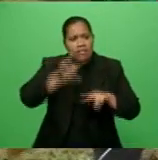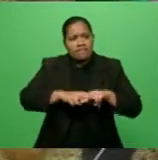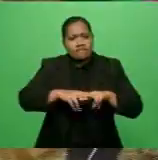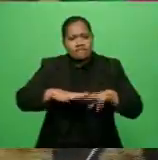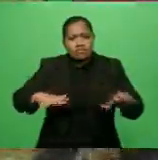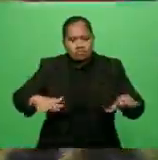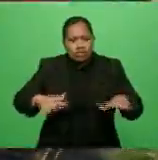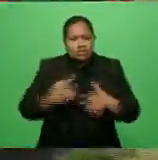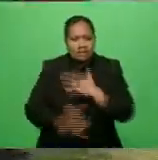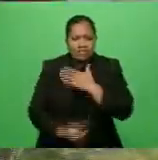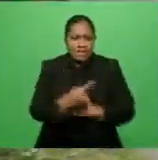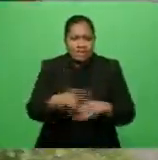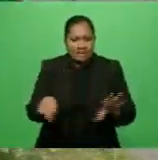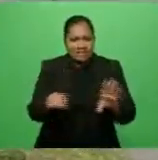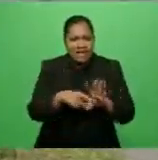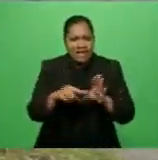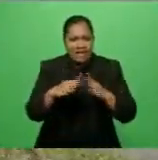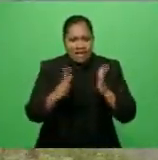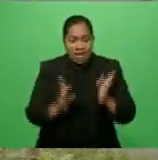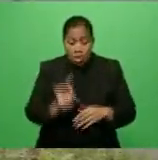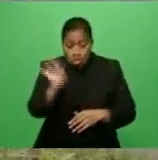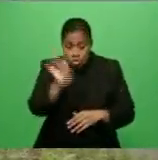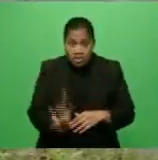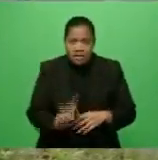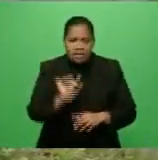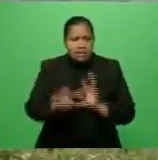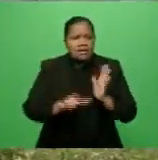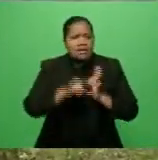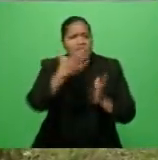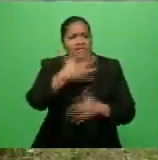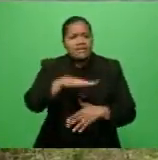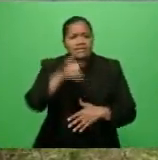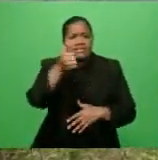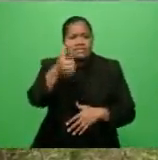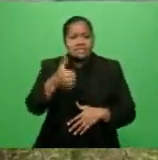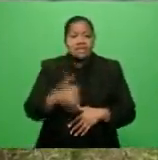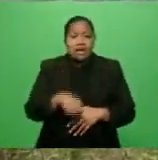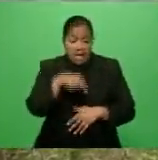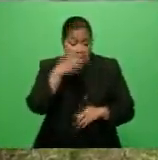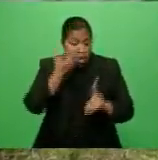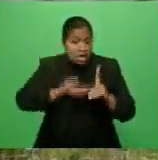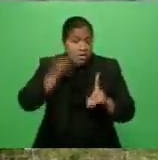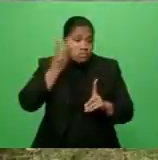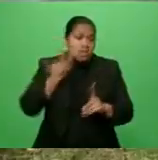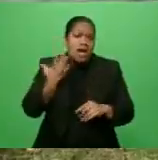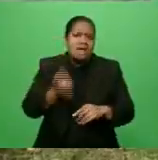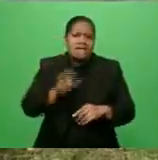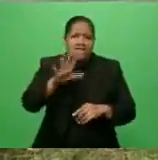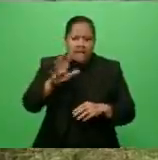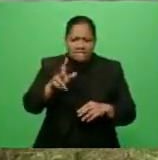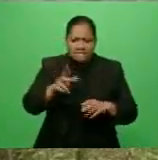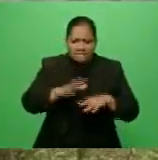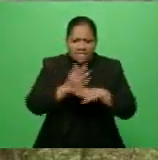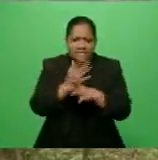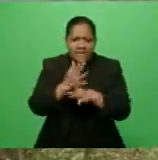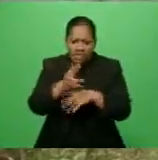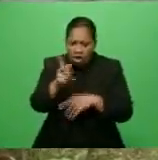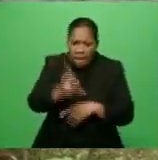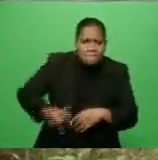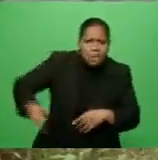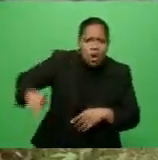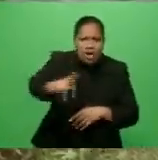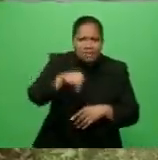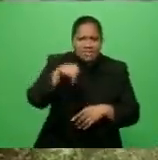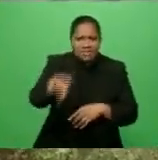house. Today, at the age of 56, Lata has 5 fish ponds on 6 acres of land, having secured a loan from the